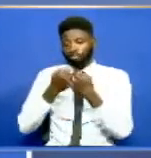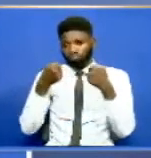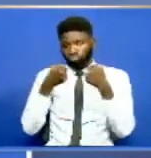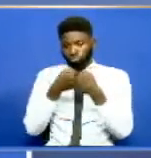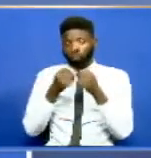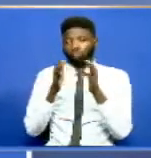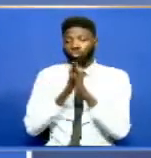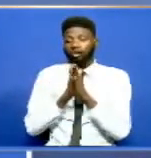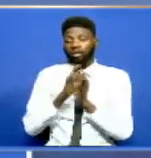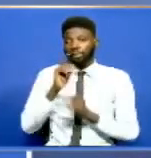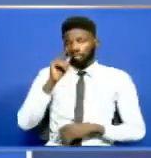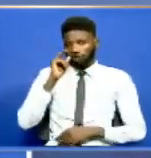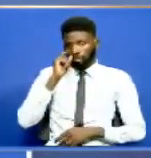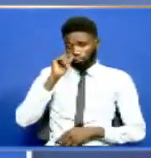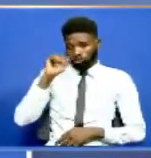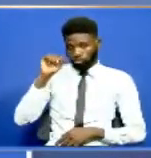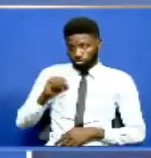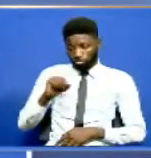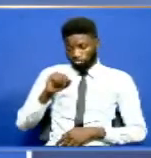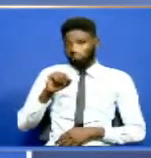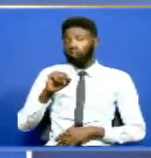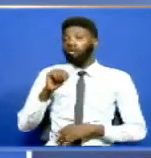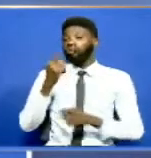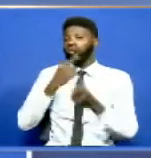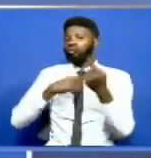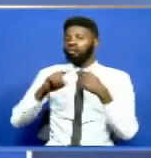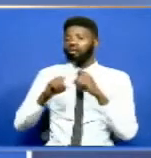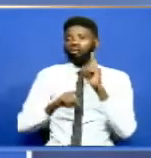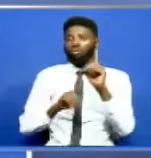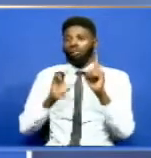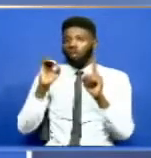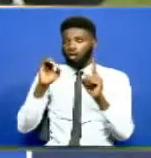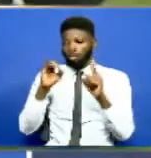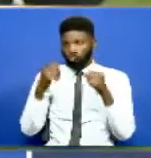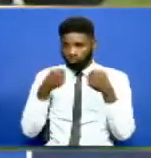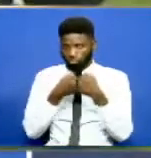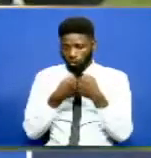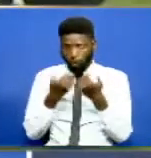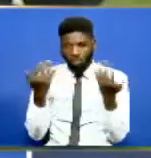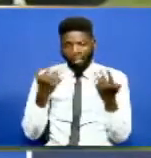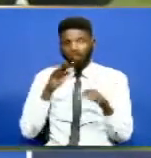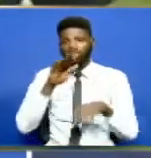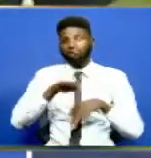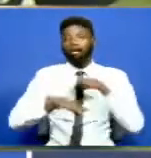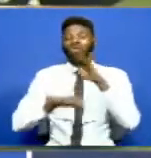closely contested friendly match played at the Nyayo National Stadium in Nairobi.